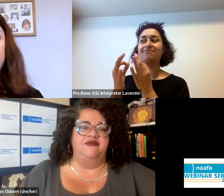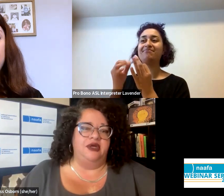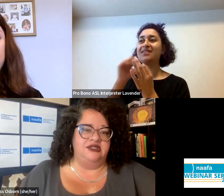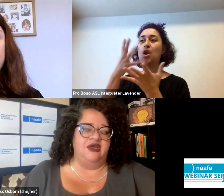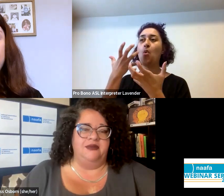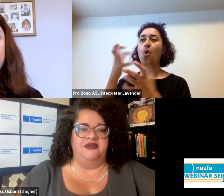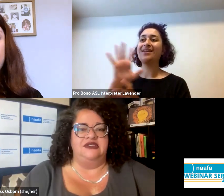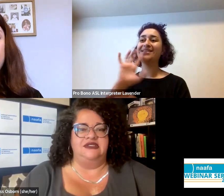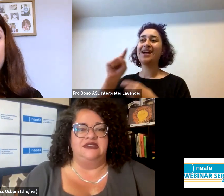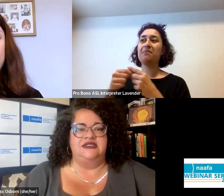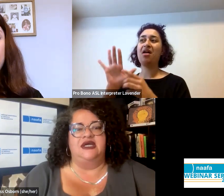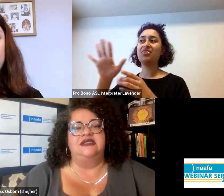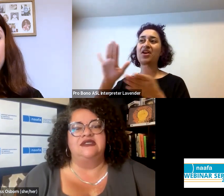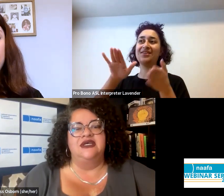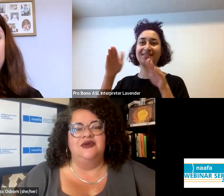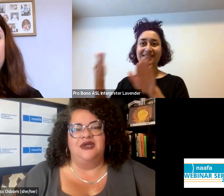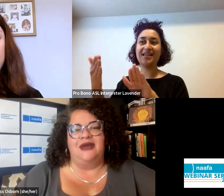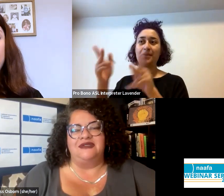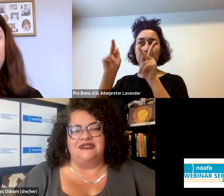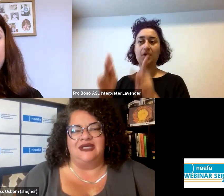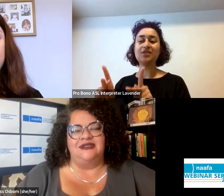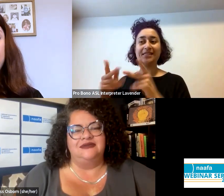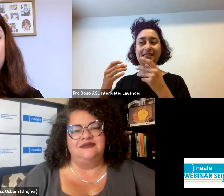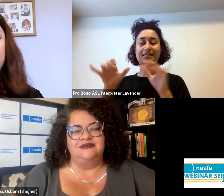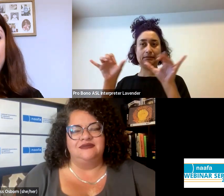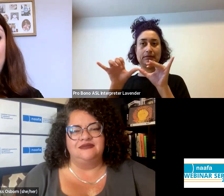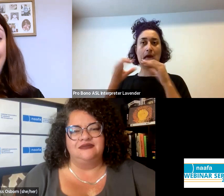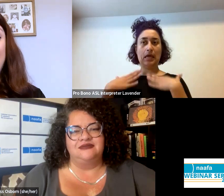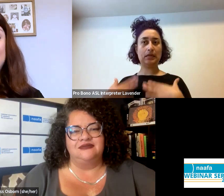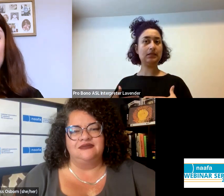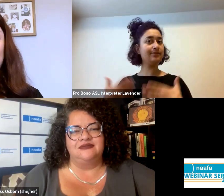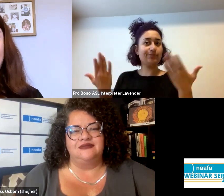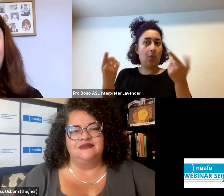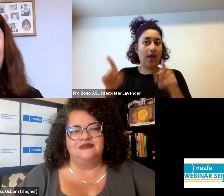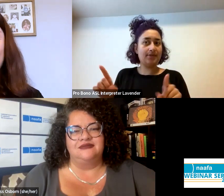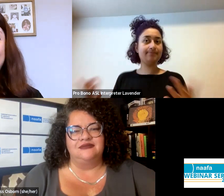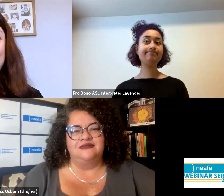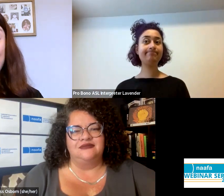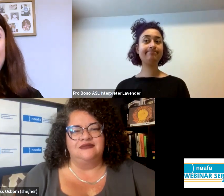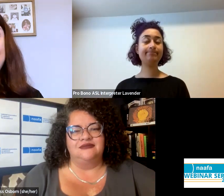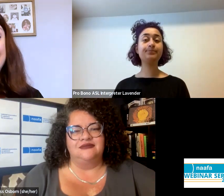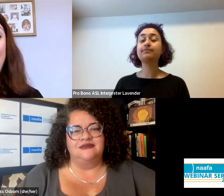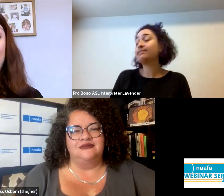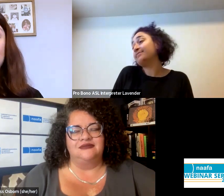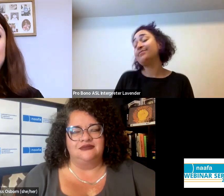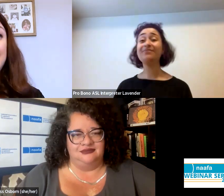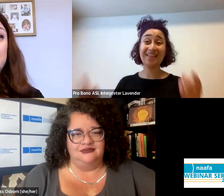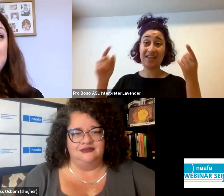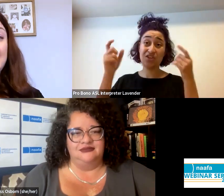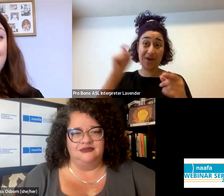who want to avoid talking about the deceased size? What happens then? It's unfortunately a conversation that we need to